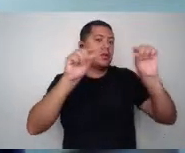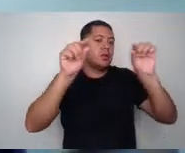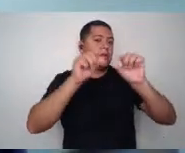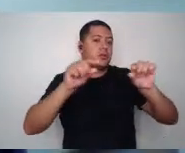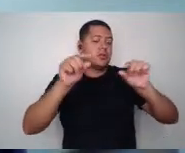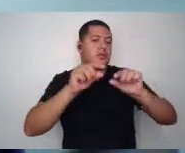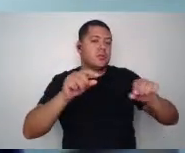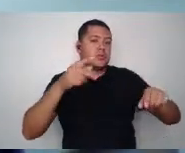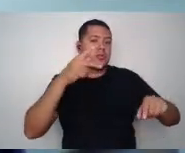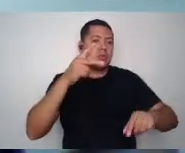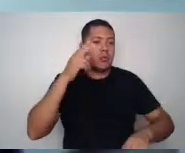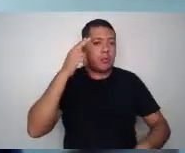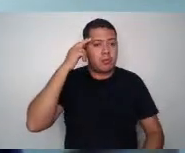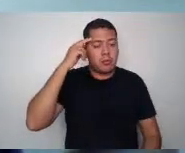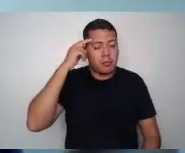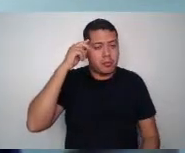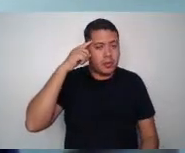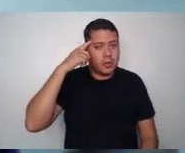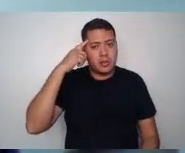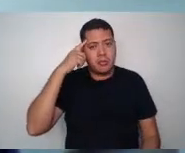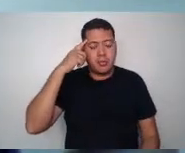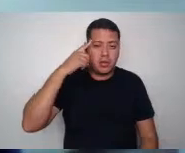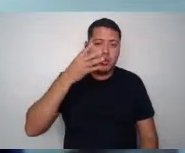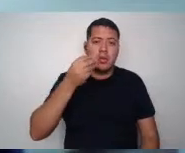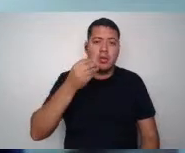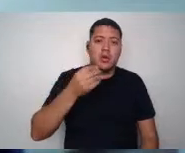brings between the lines